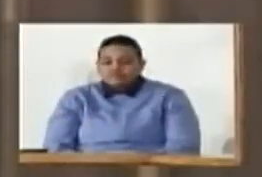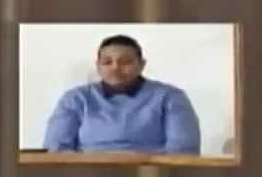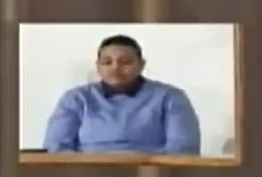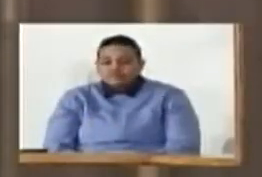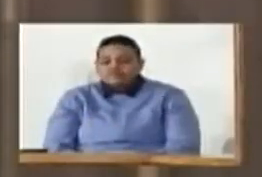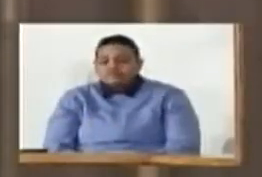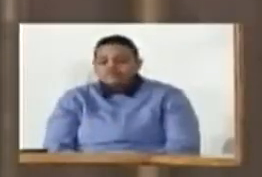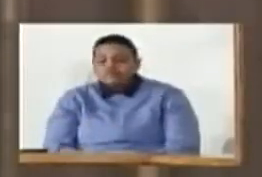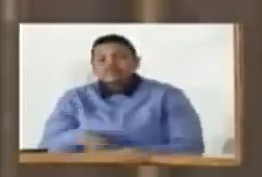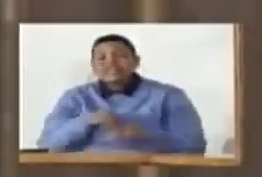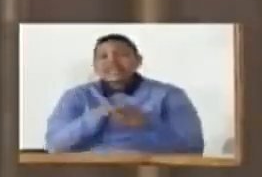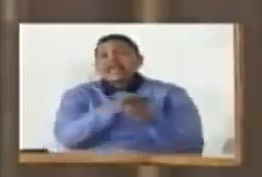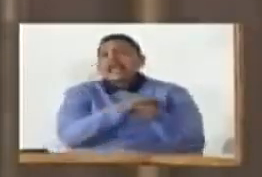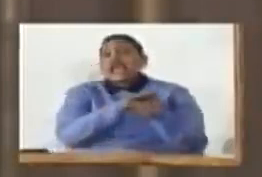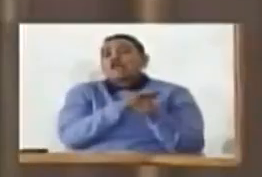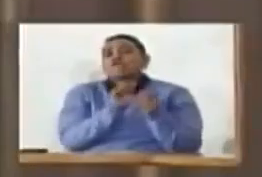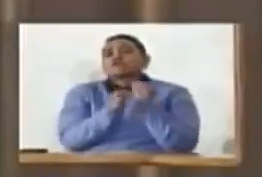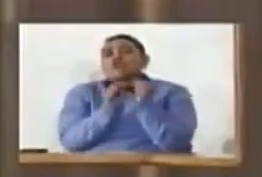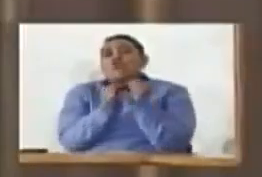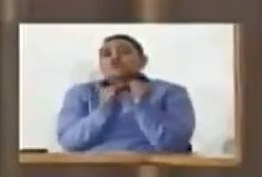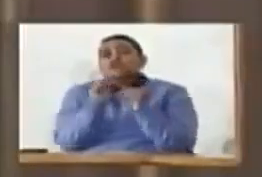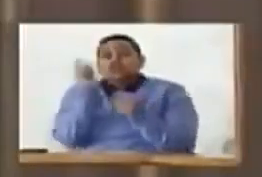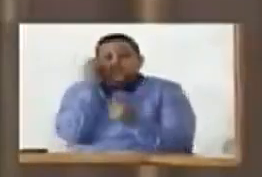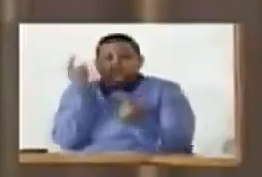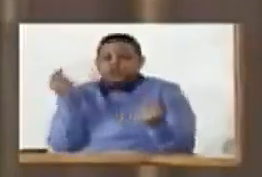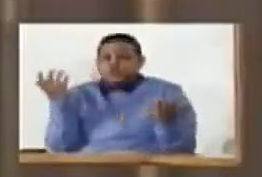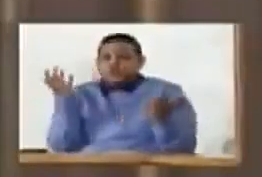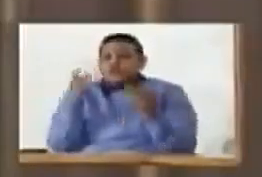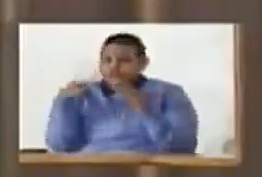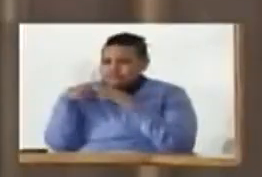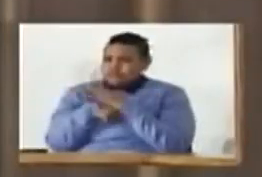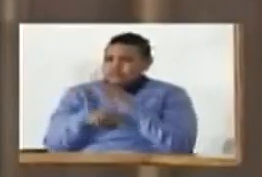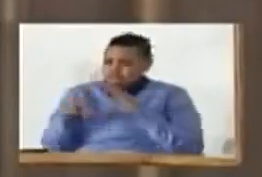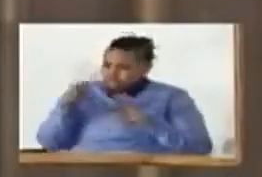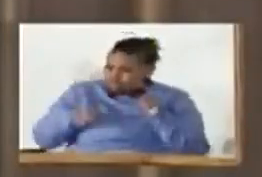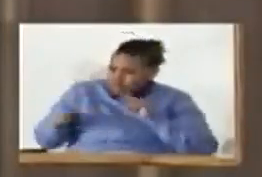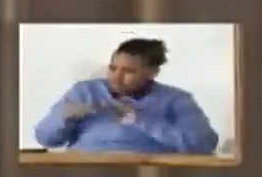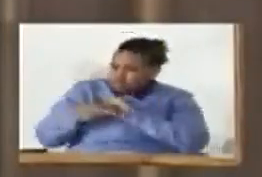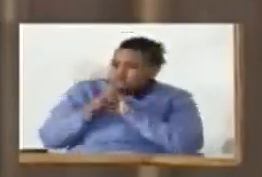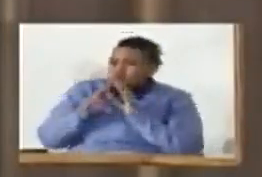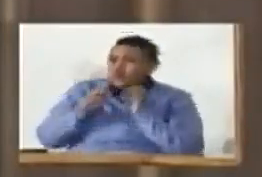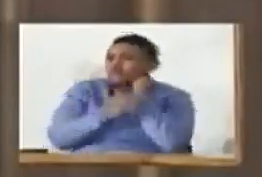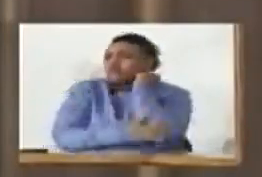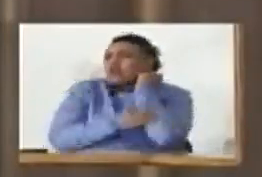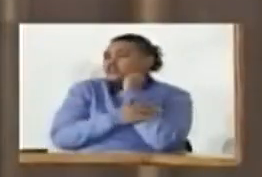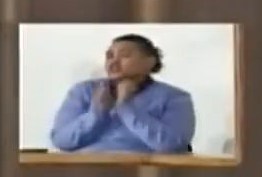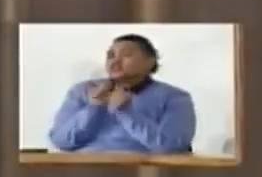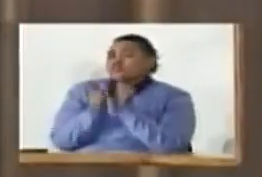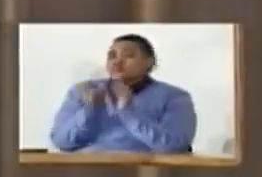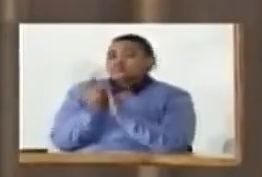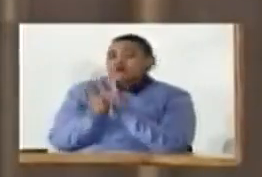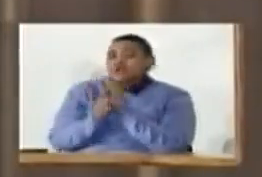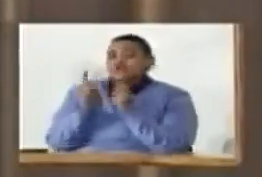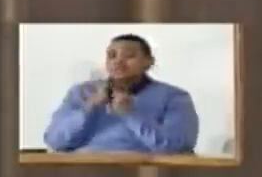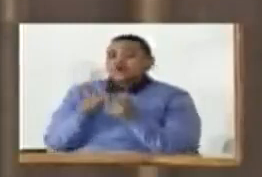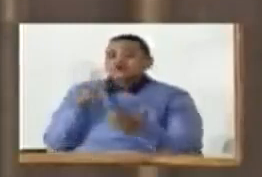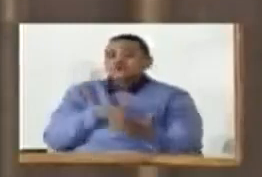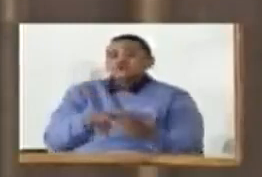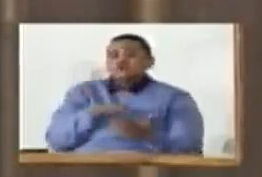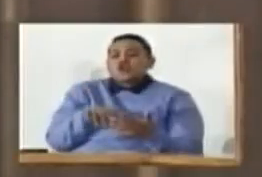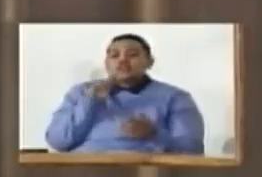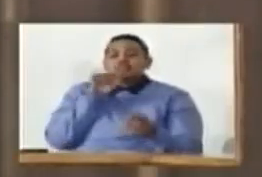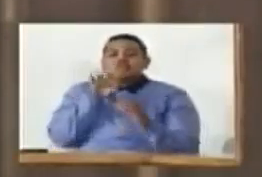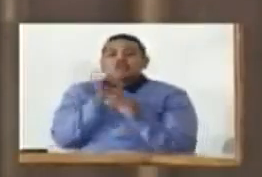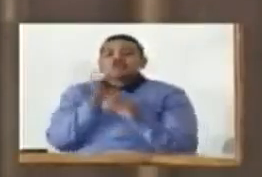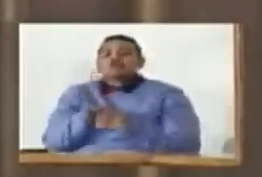In the area of sports, the government will conclude a review of the national sport policy along with a study of the